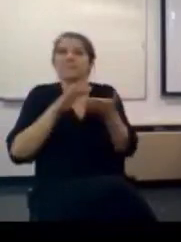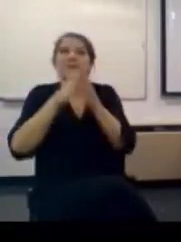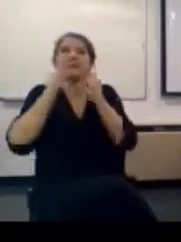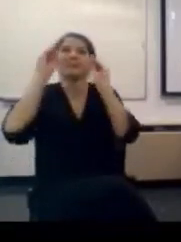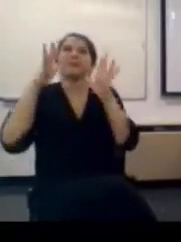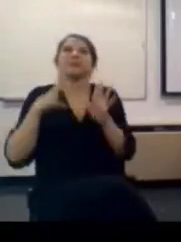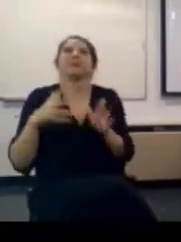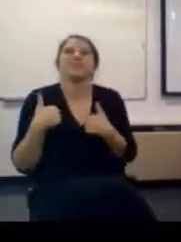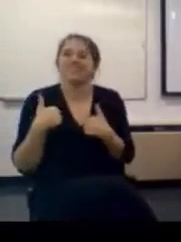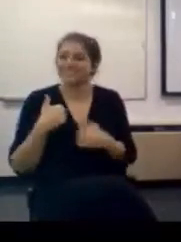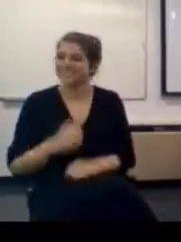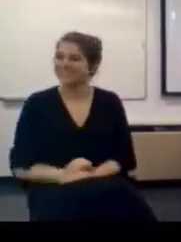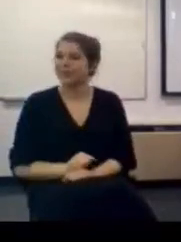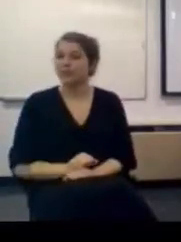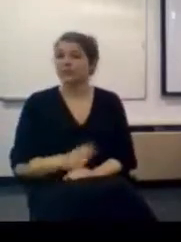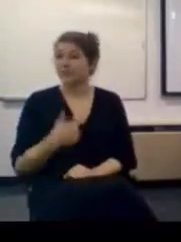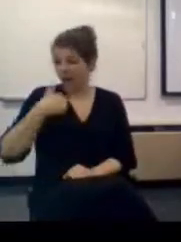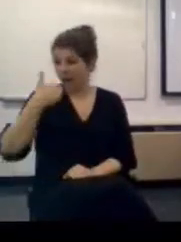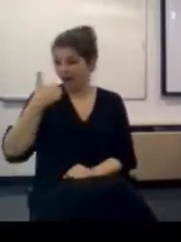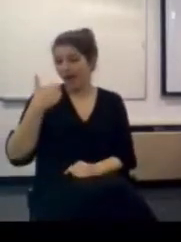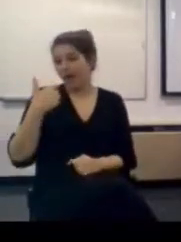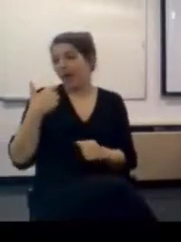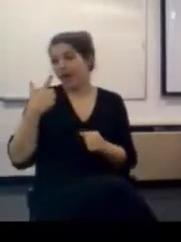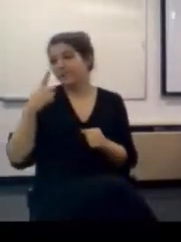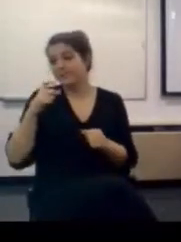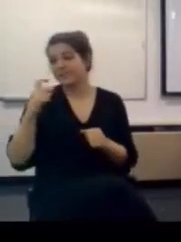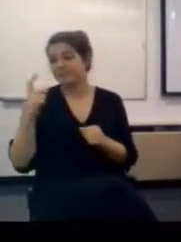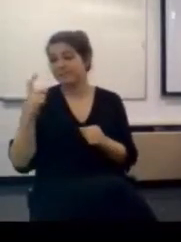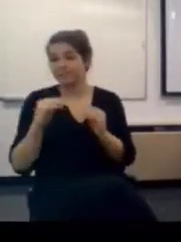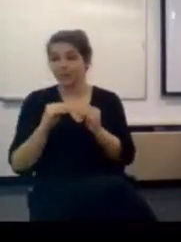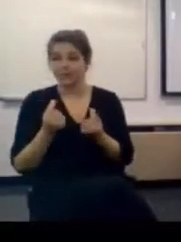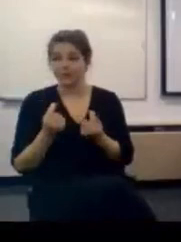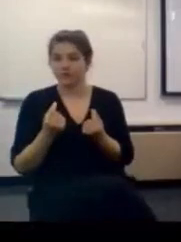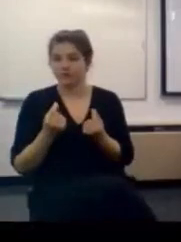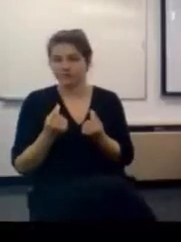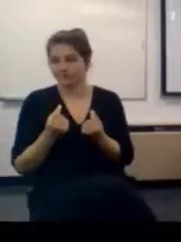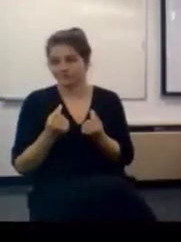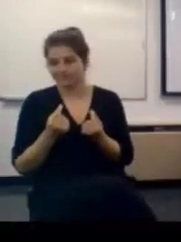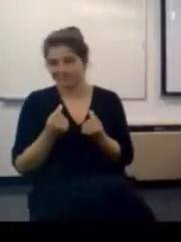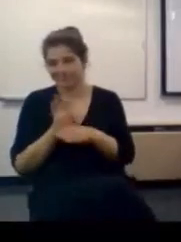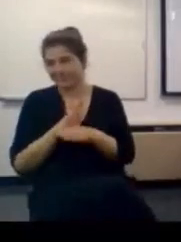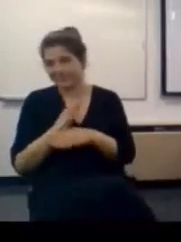training and I liked it so much I became an instructor, right? So, because I don't have enough to do.